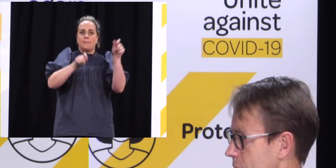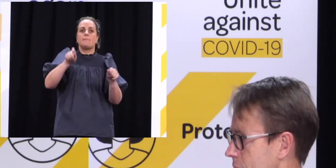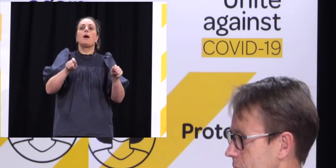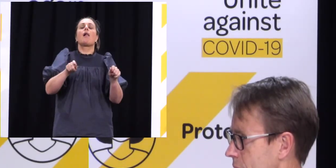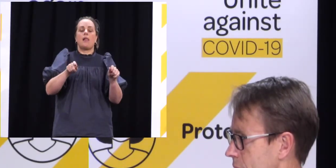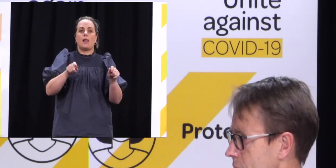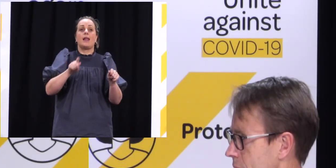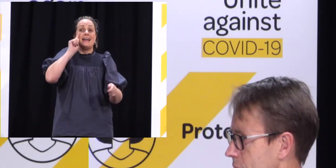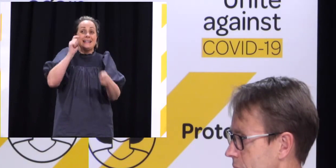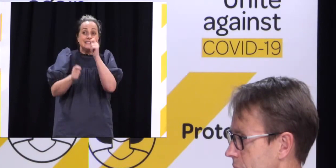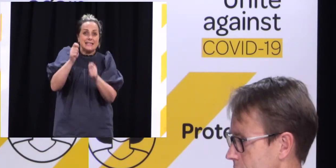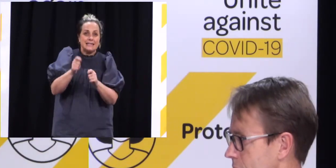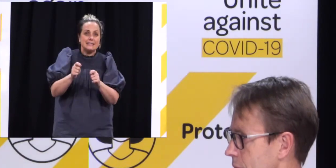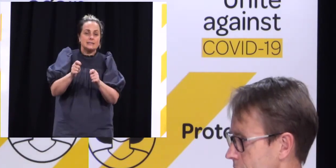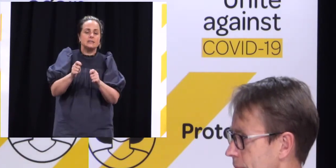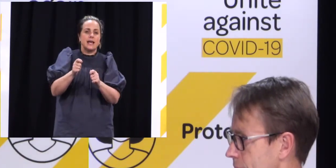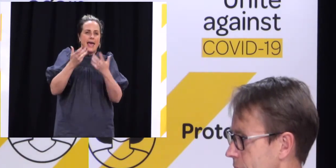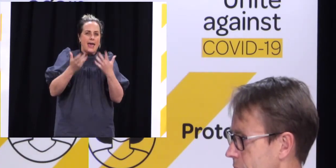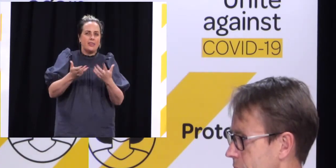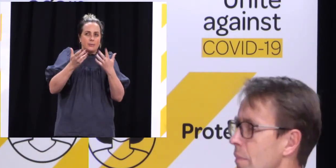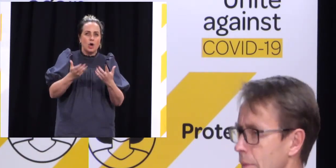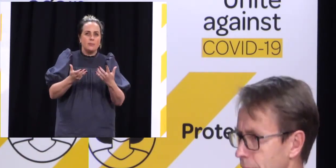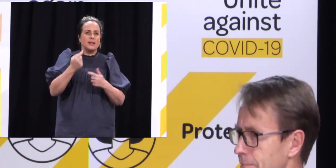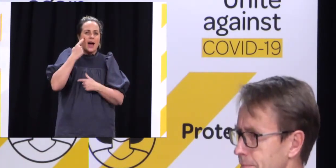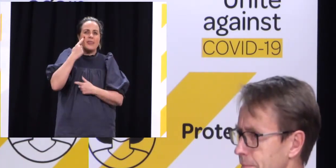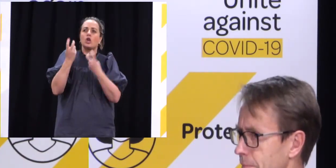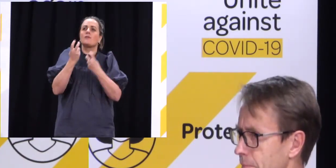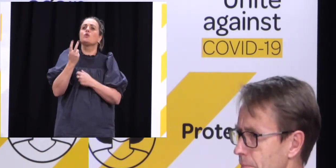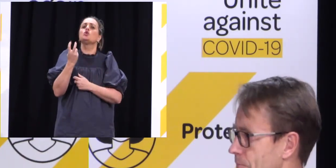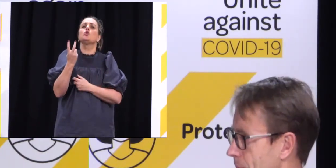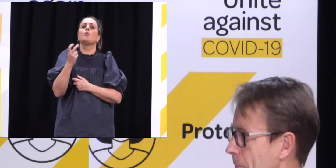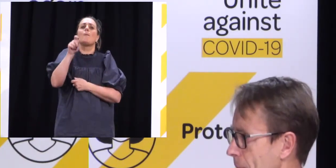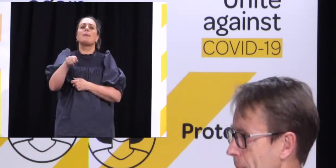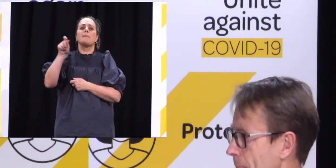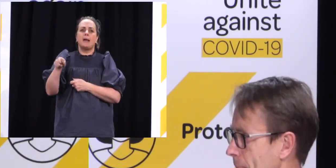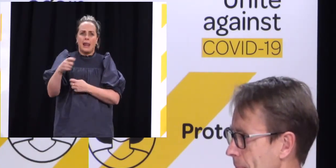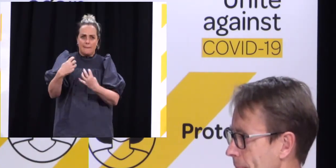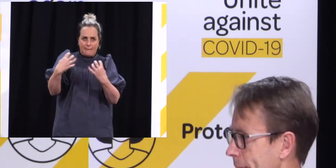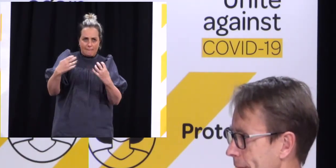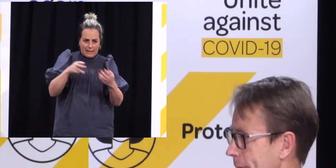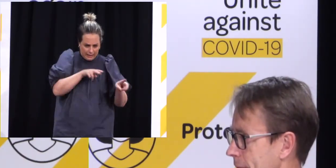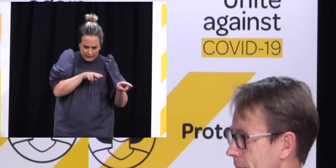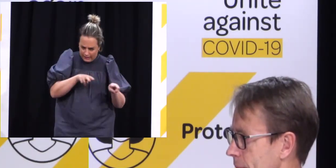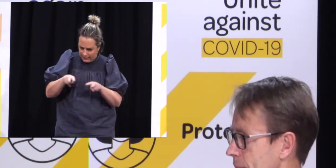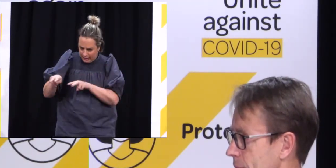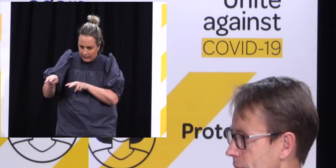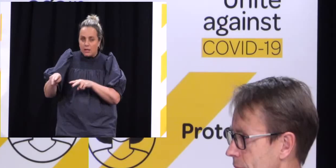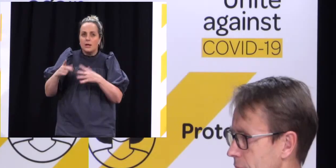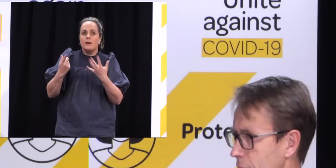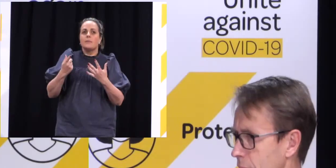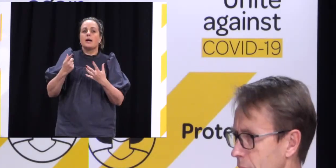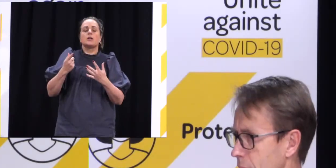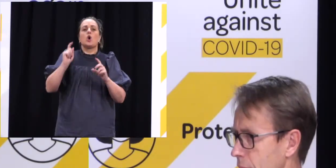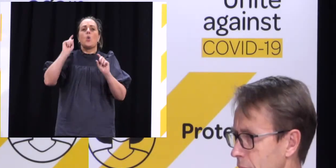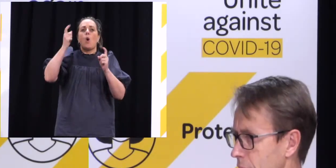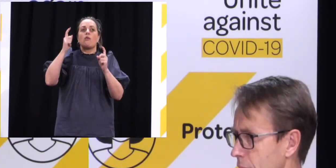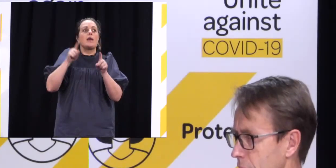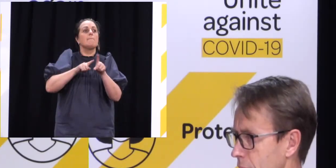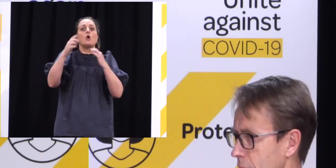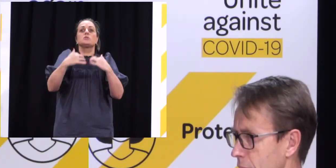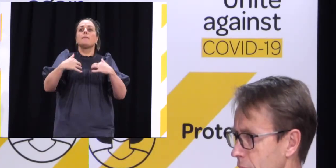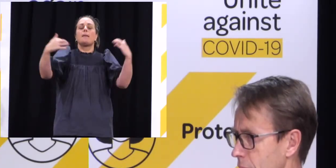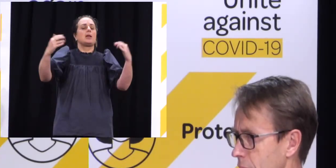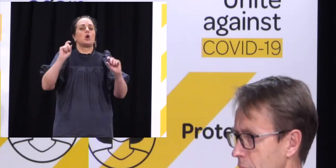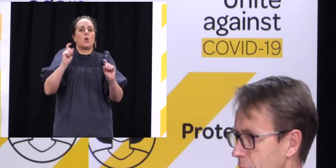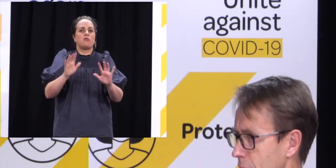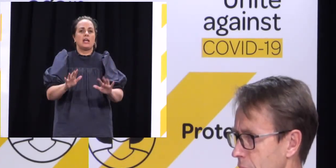they have been tested. They're just looking from, I recall, 2 more. So nothing further required from the general public on that source investigation at present.